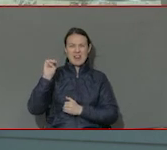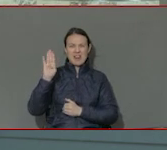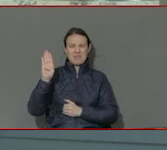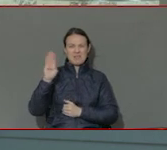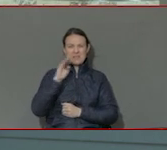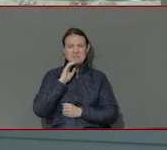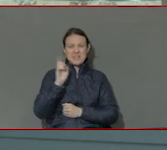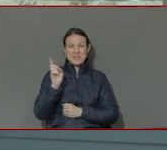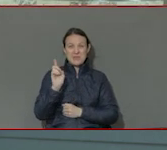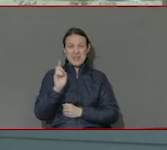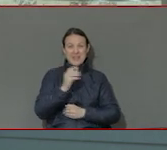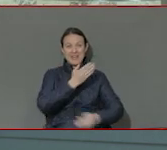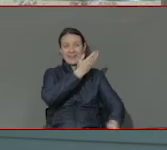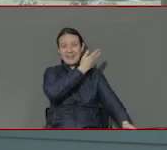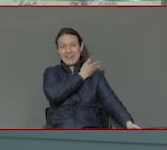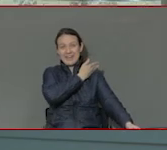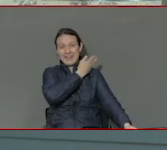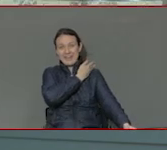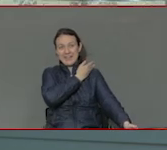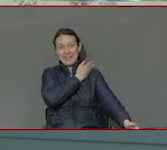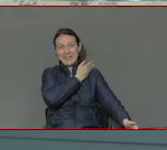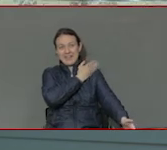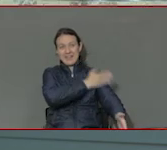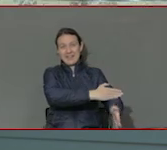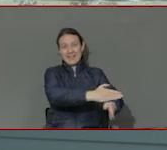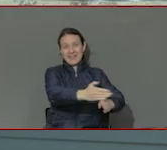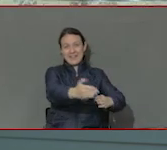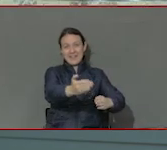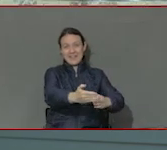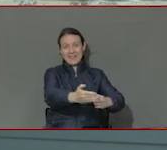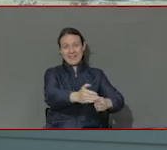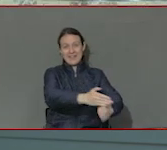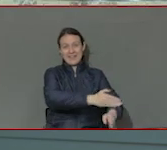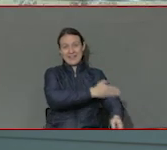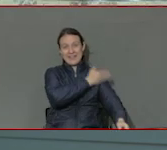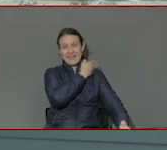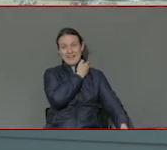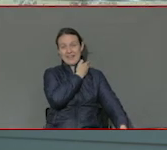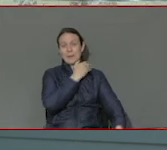The upper limb is from here up until here.